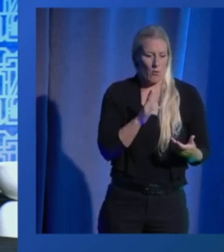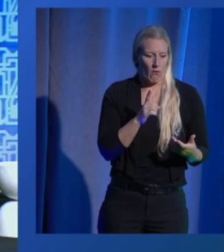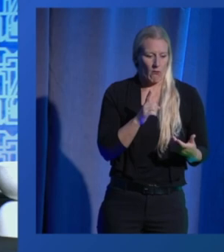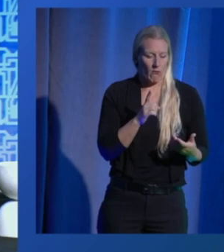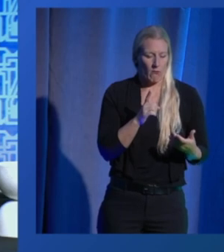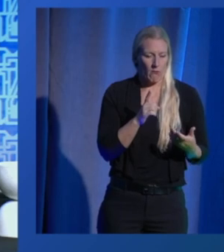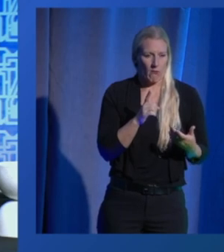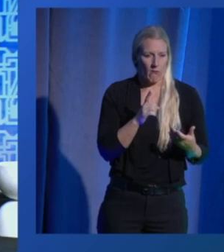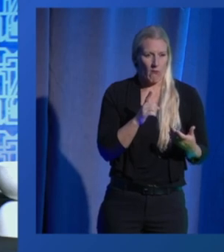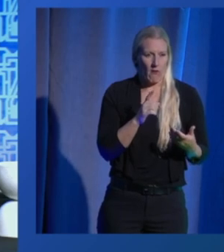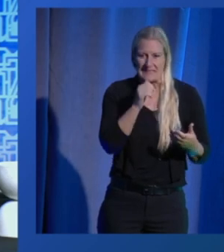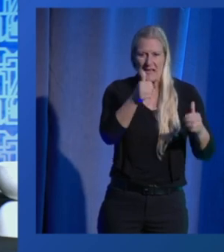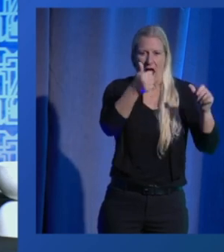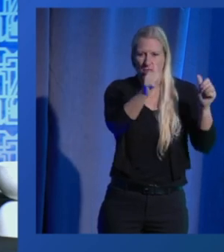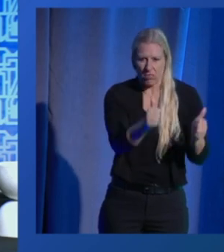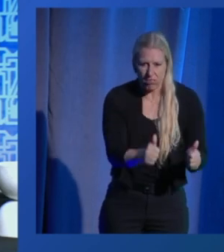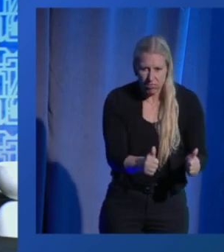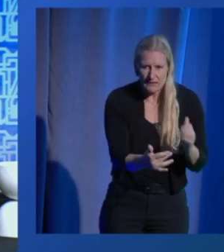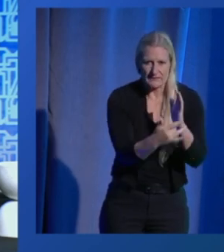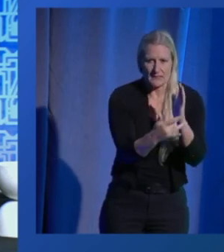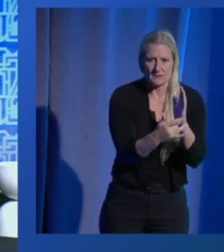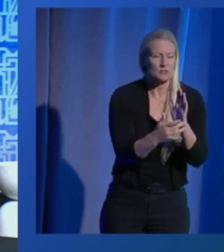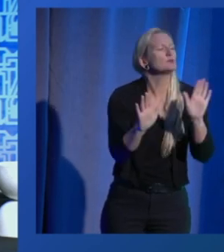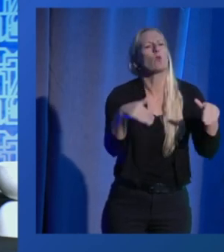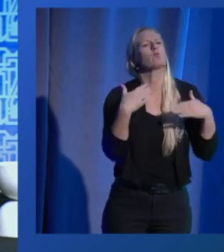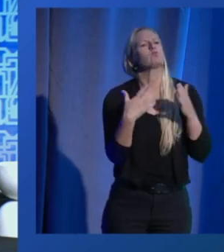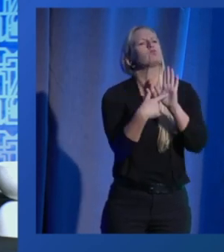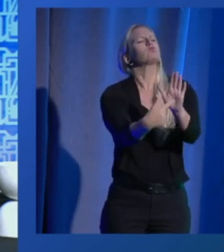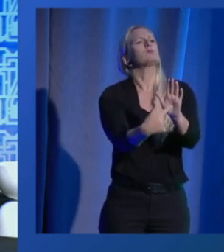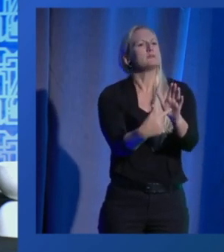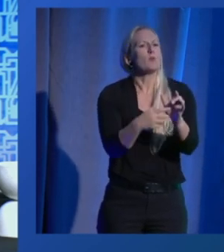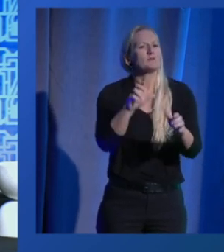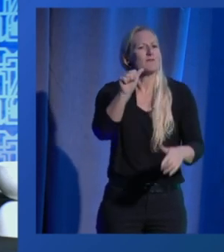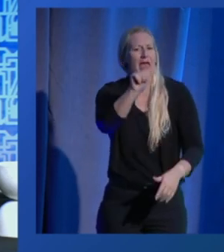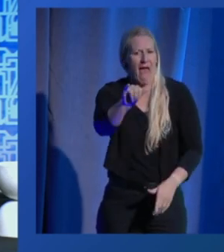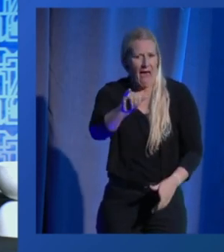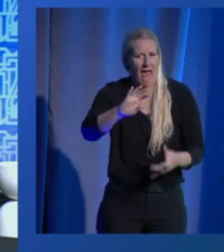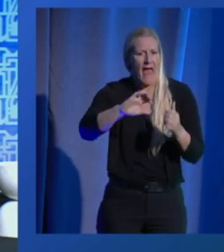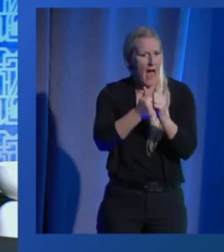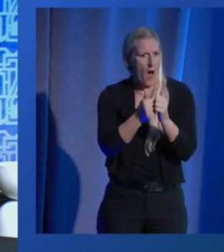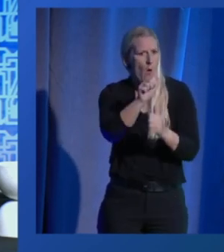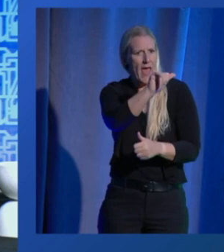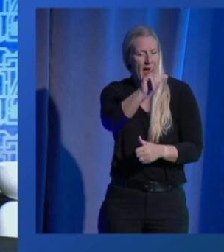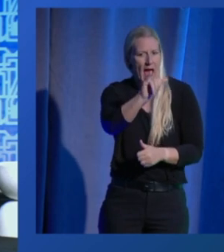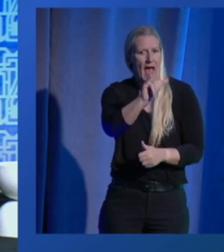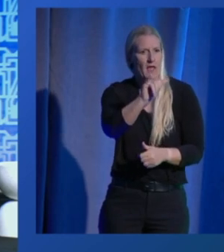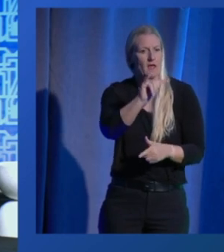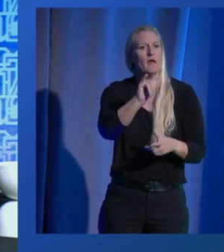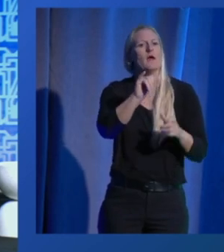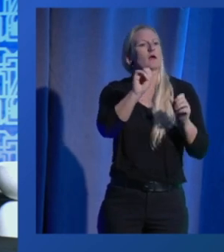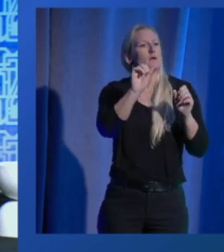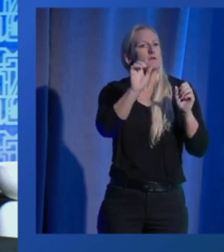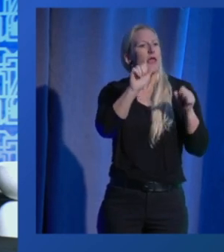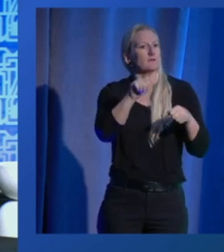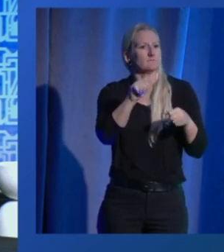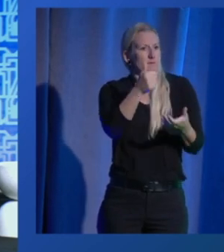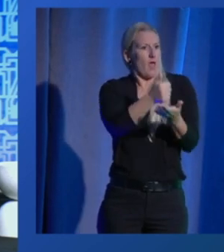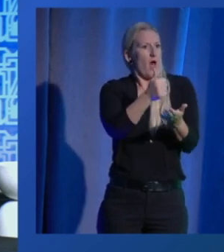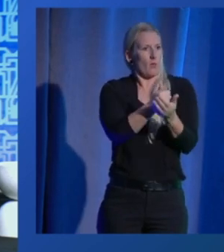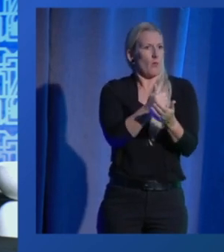so can you give some examples of how we could use EI AI to overcome um GPS jamming and those sorts